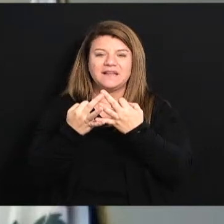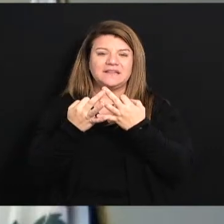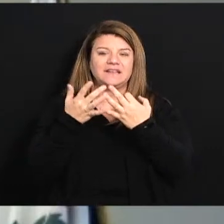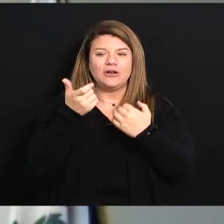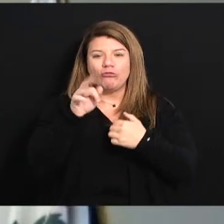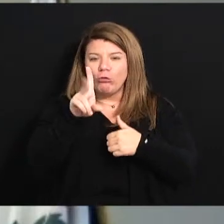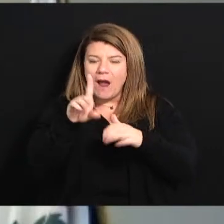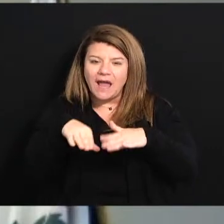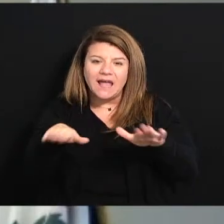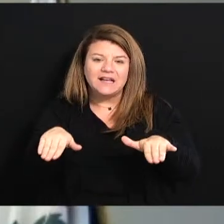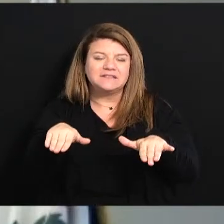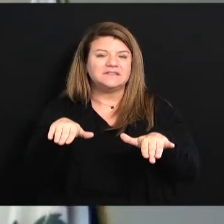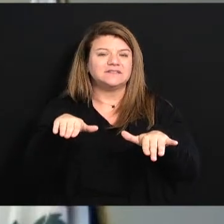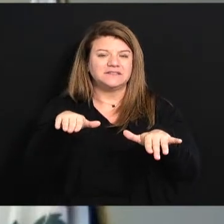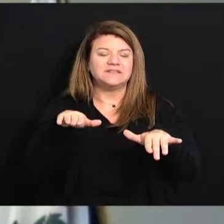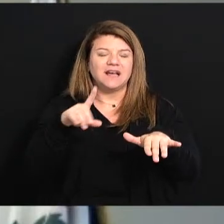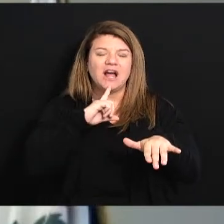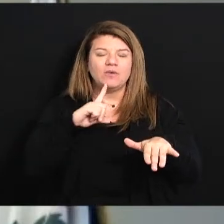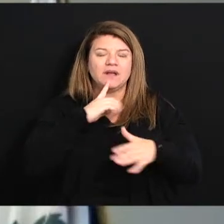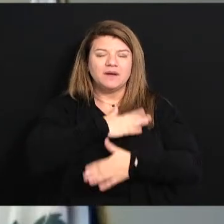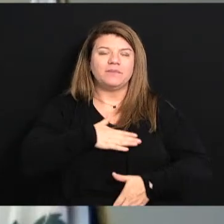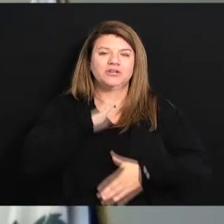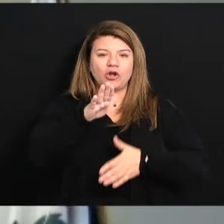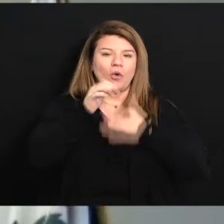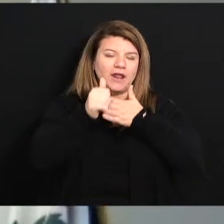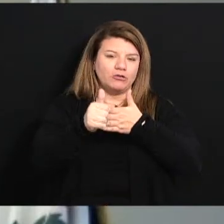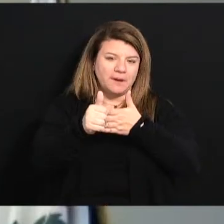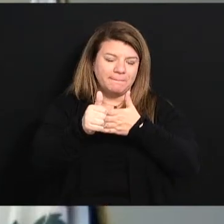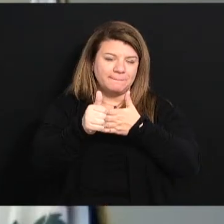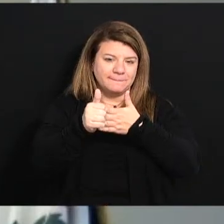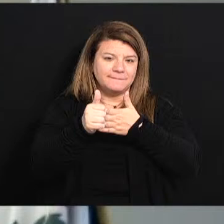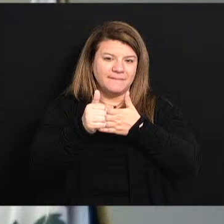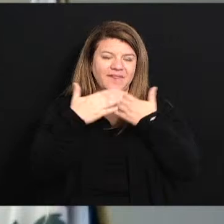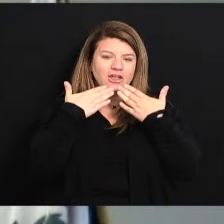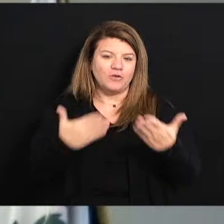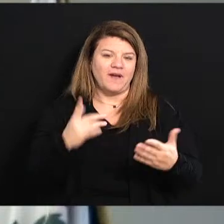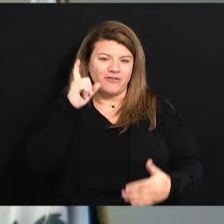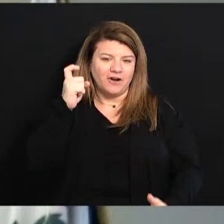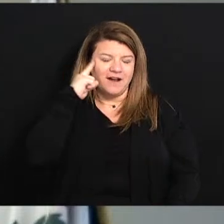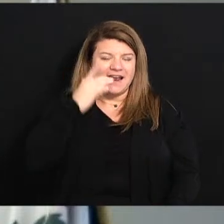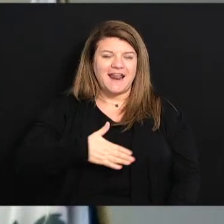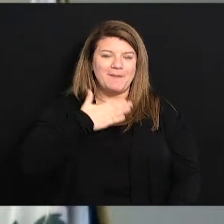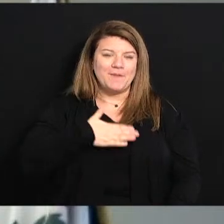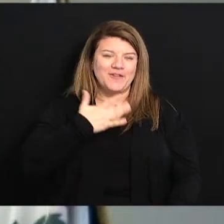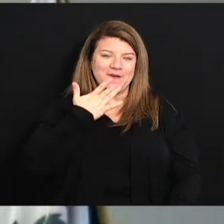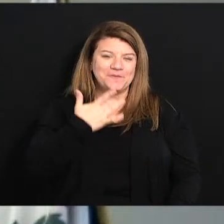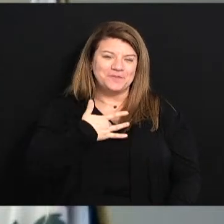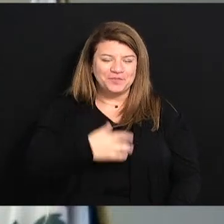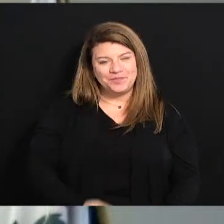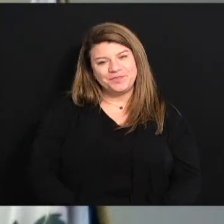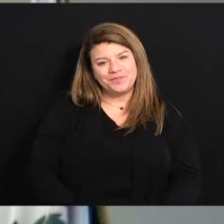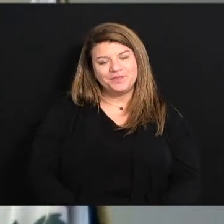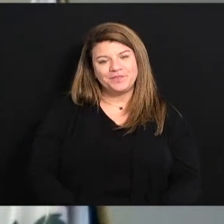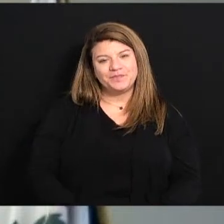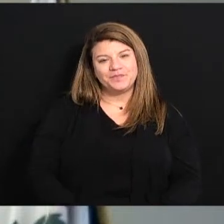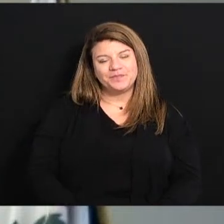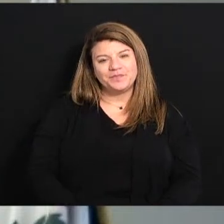grandkids. So I appreciate your leadership very much. Thank you, Governor. Happy birthday. Bill.